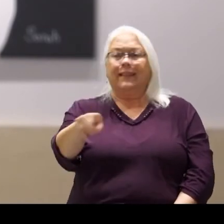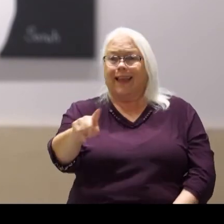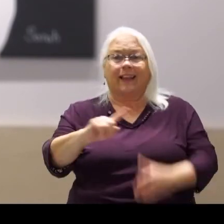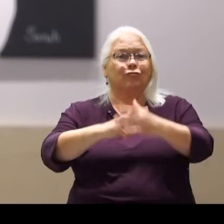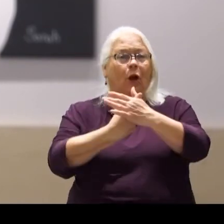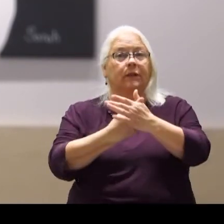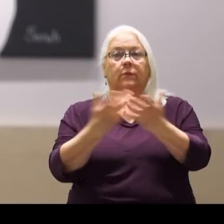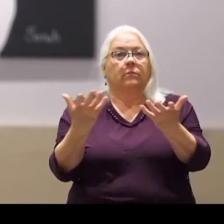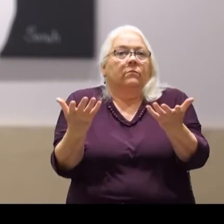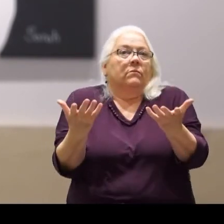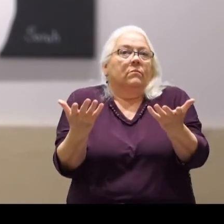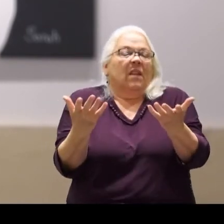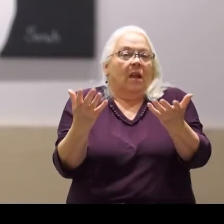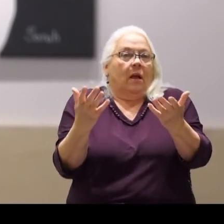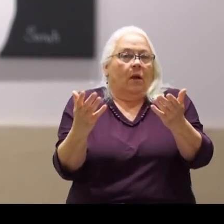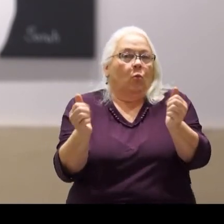with one another